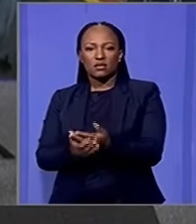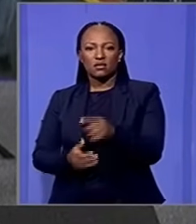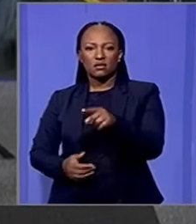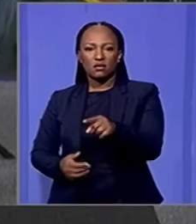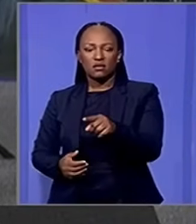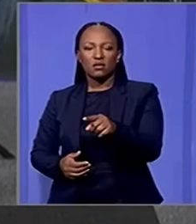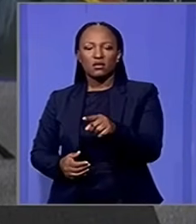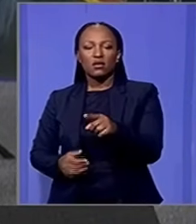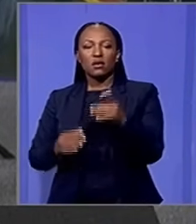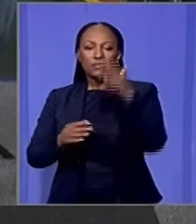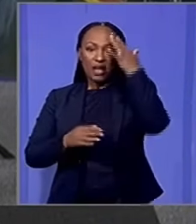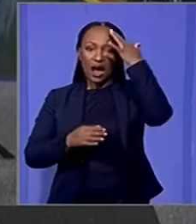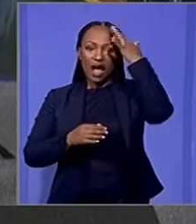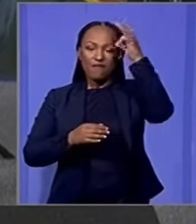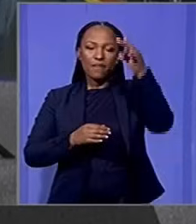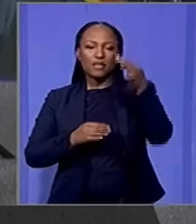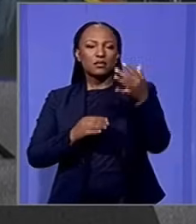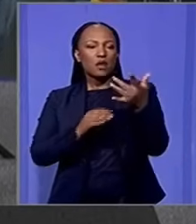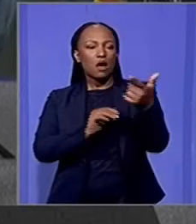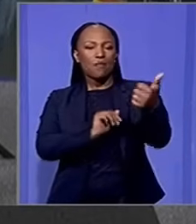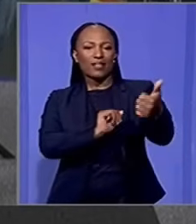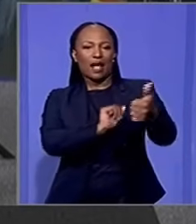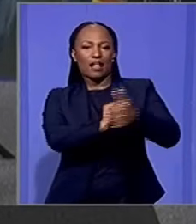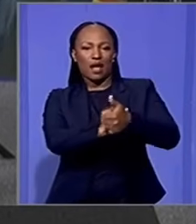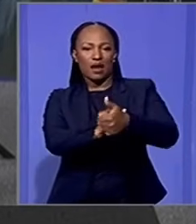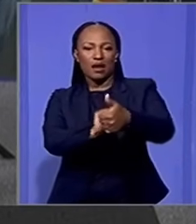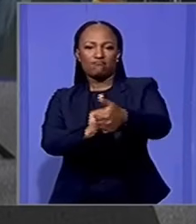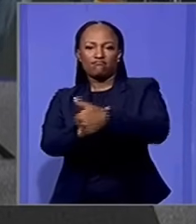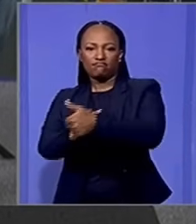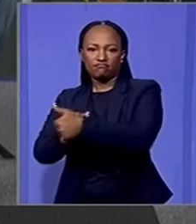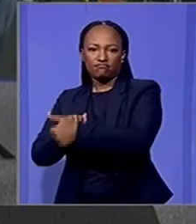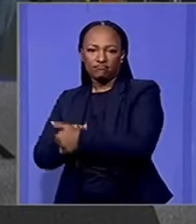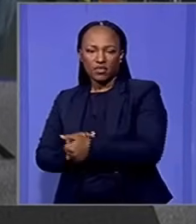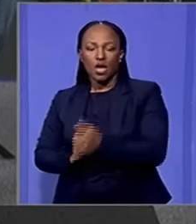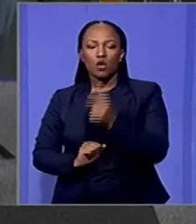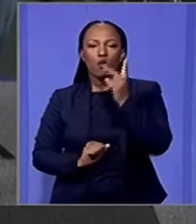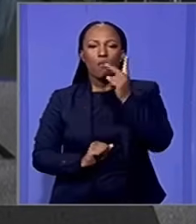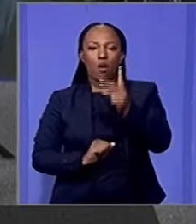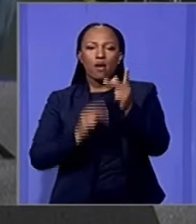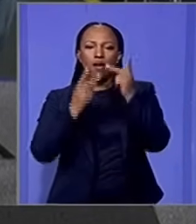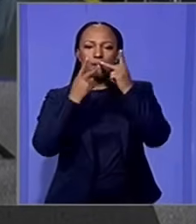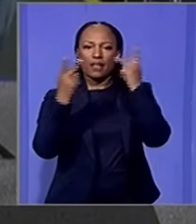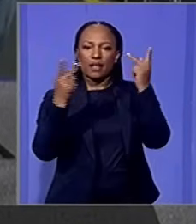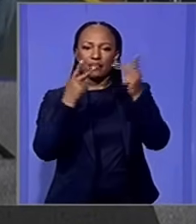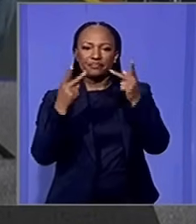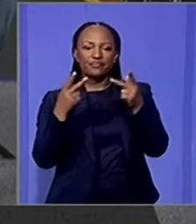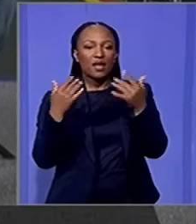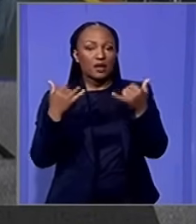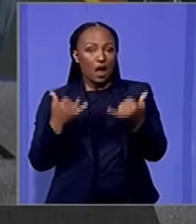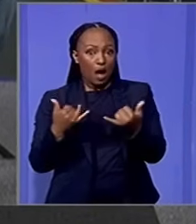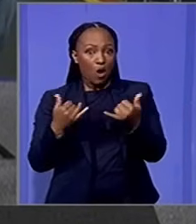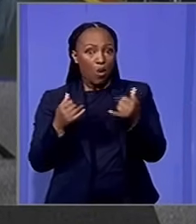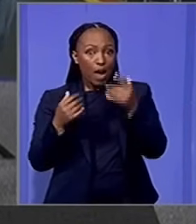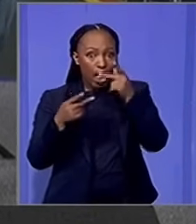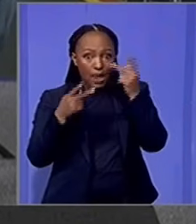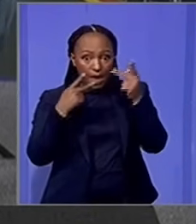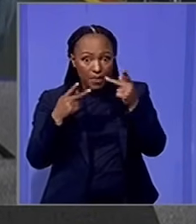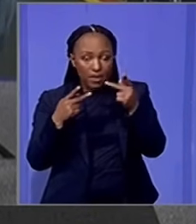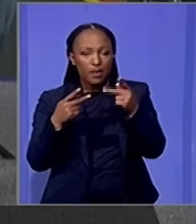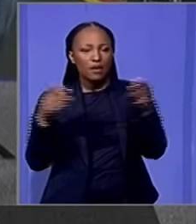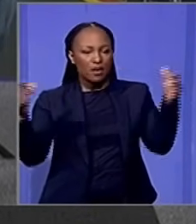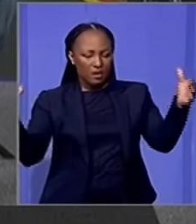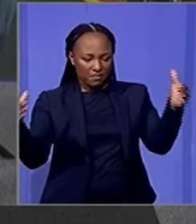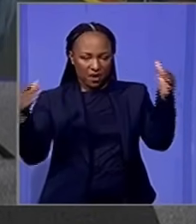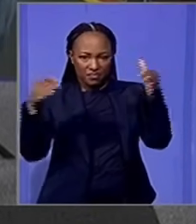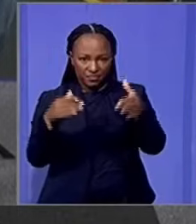ya motlhakanelwa gomme ke mo re tlo bonago manaba ge re tla go ja dipolotiki a dula tafoleng a nošana kofi le